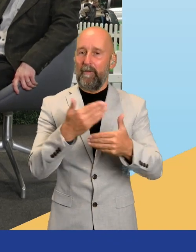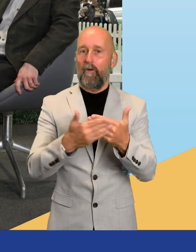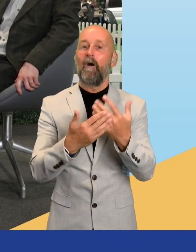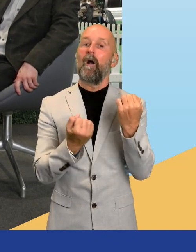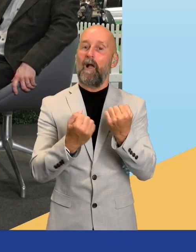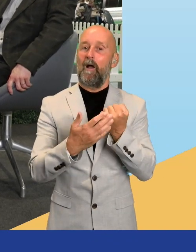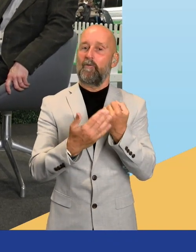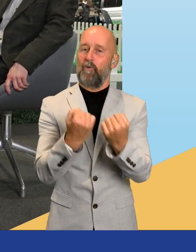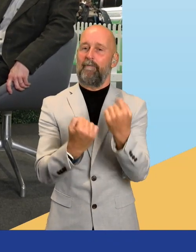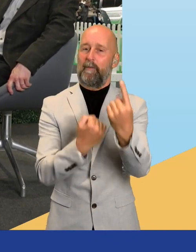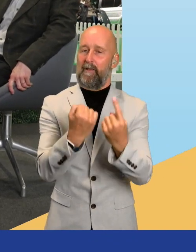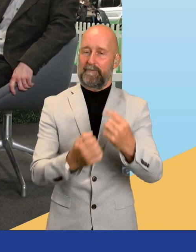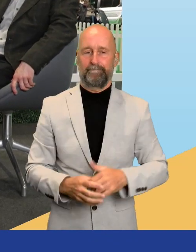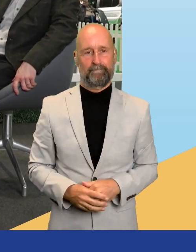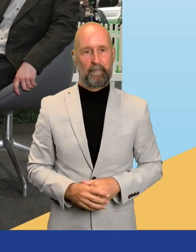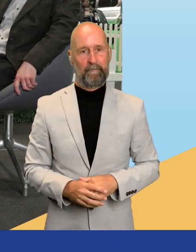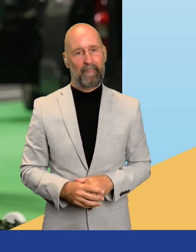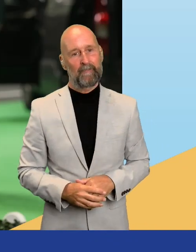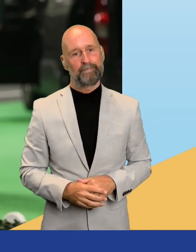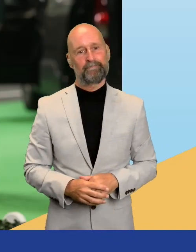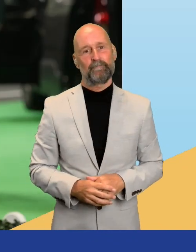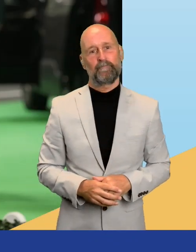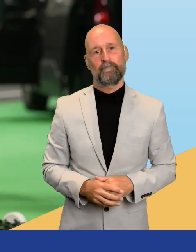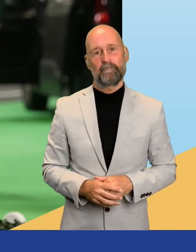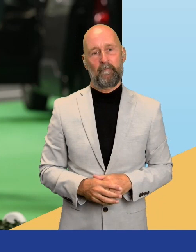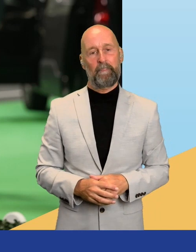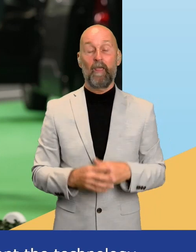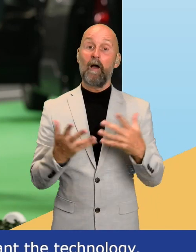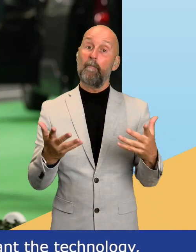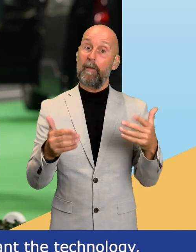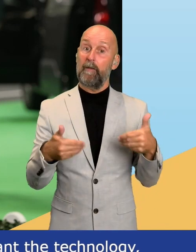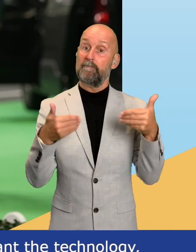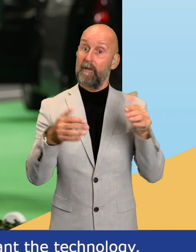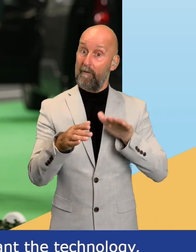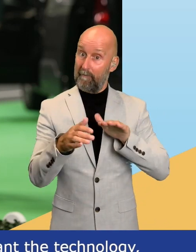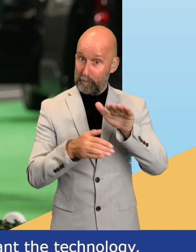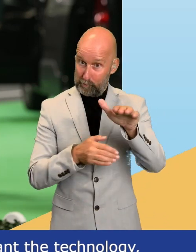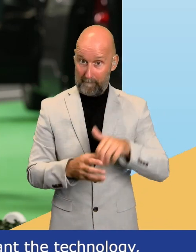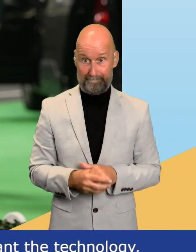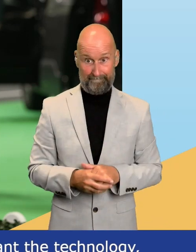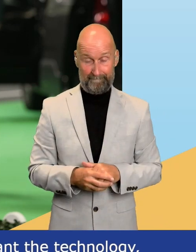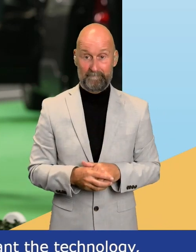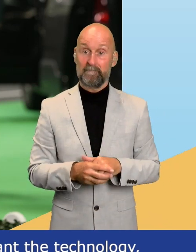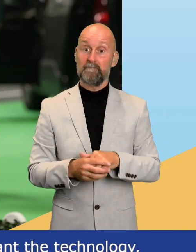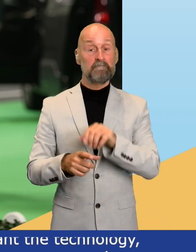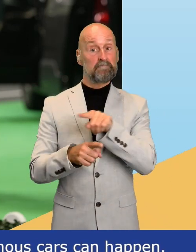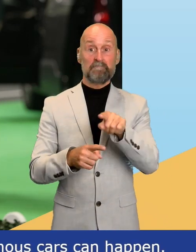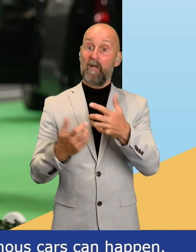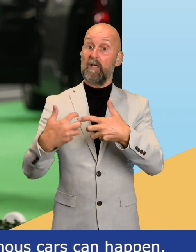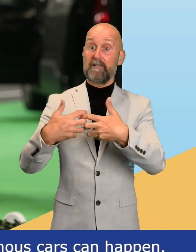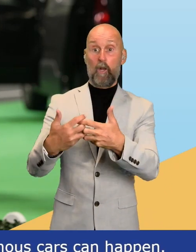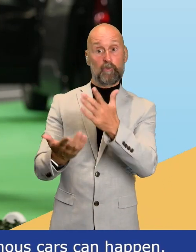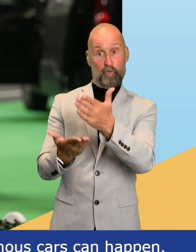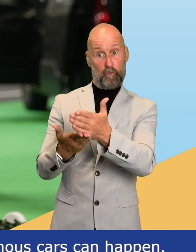happen. Absolutely. So say we've moved forward a bit, people are trusting the